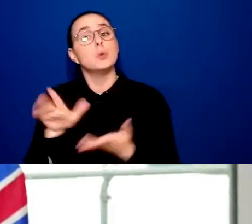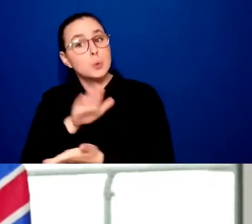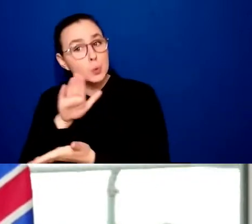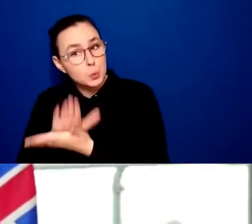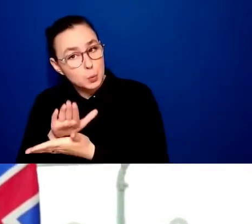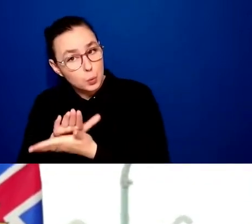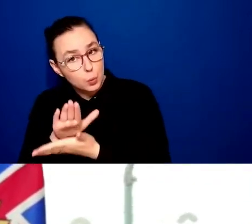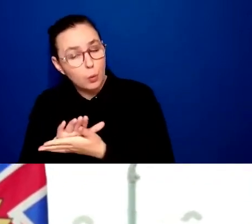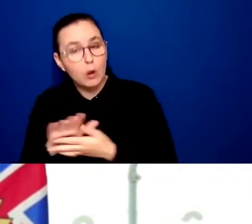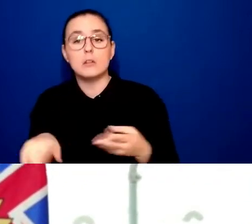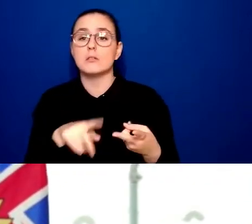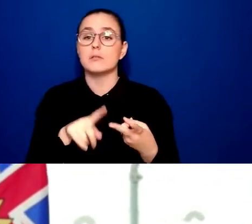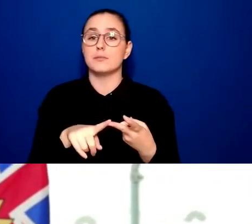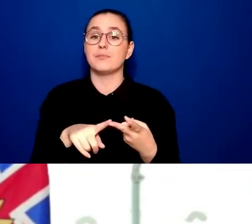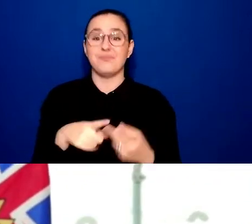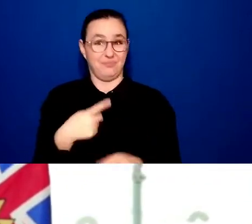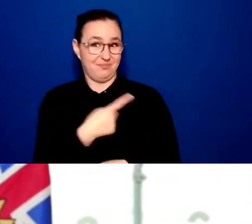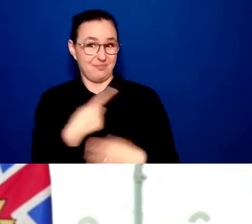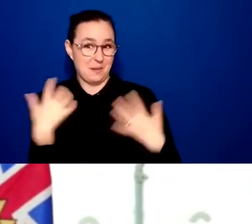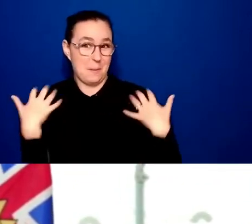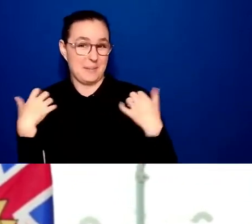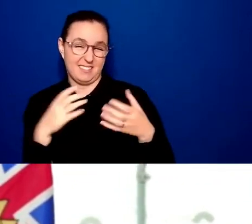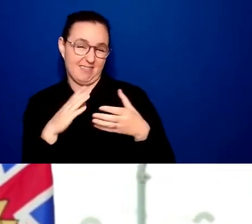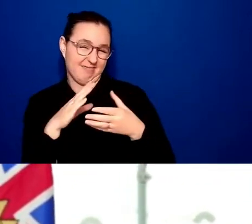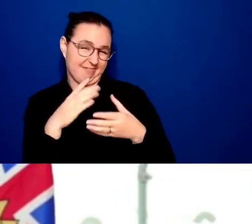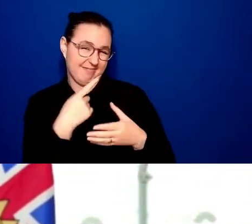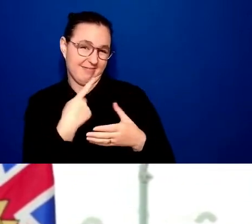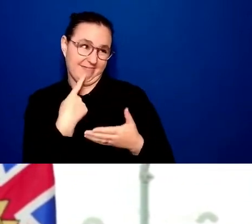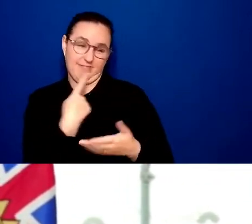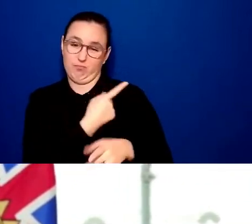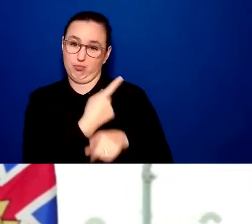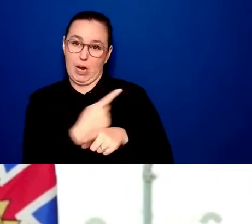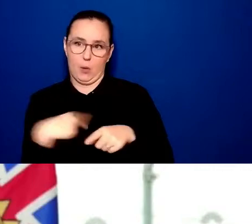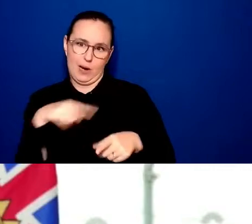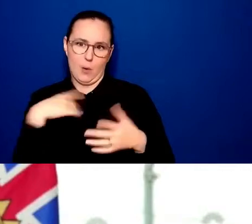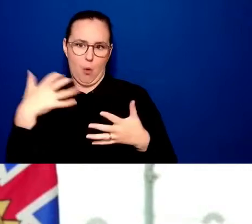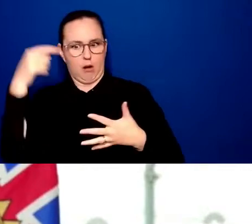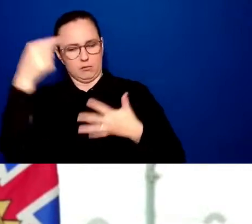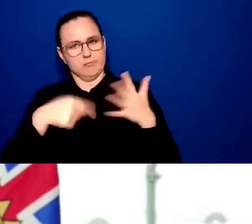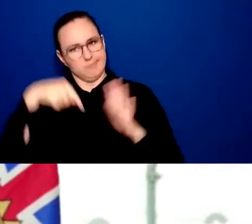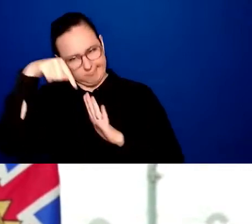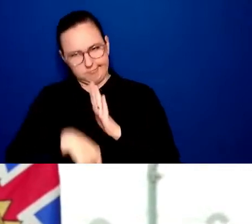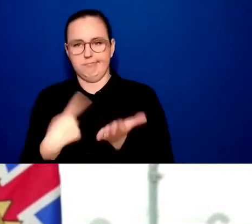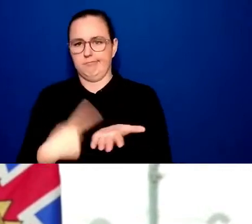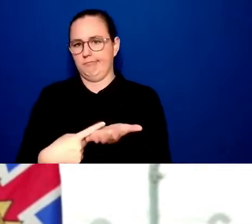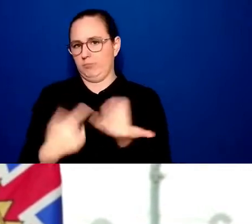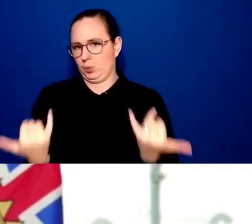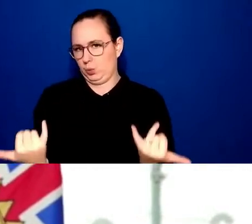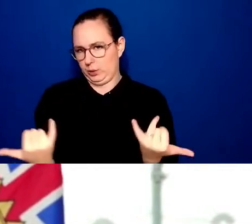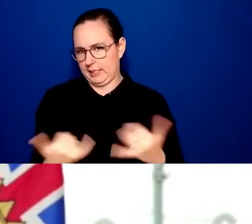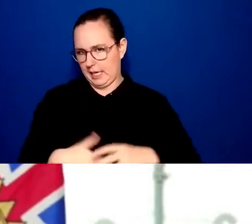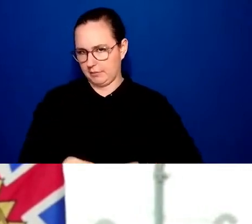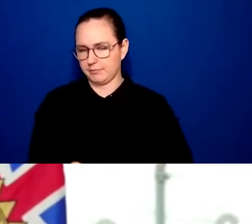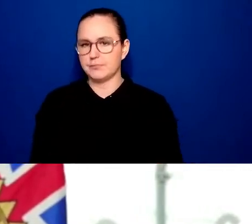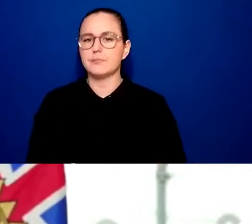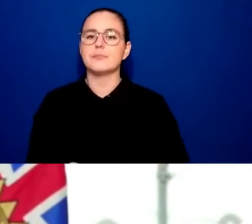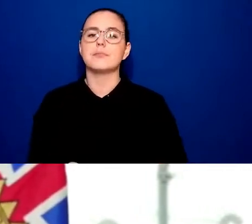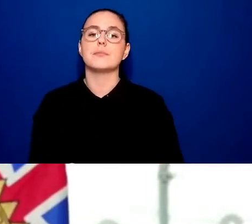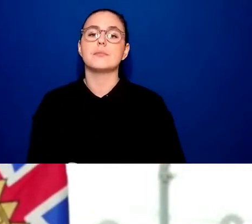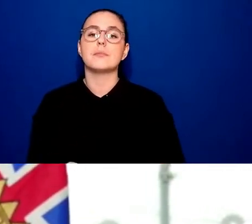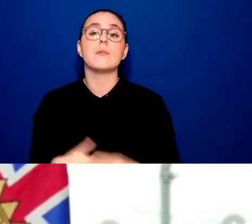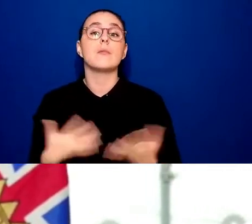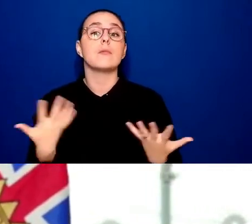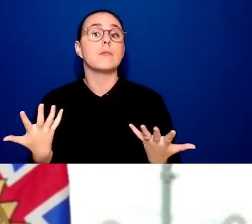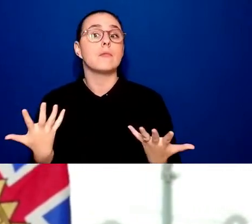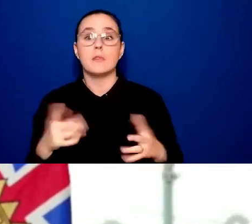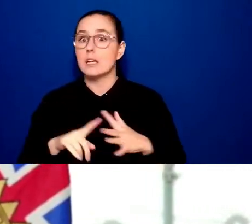has indicated, there's quite a few things that we want to cover today. But to start with, I want to talk a little bit about